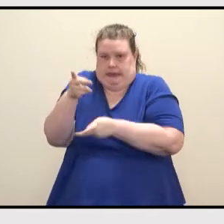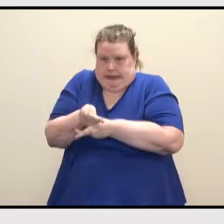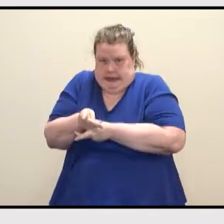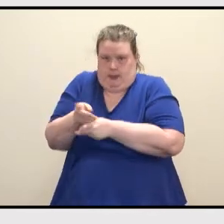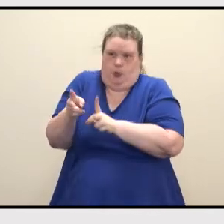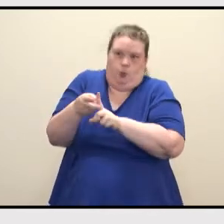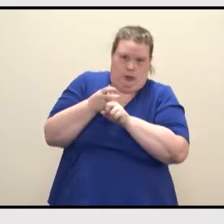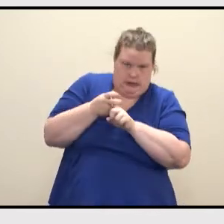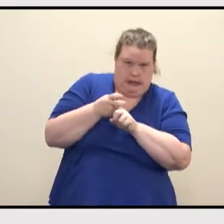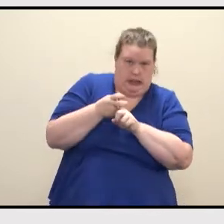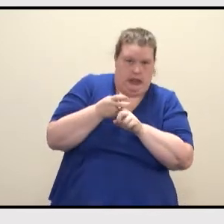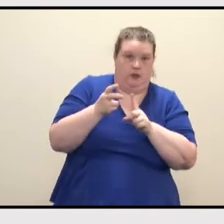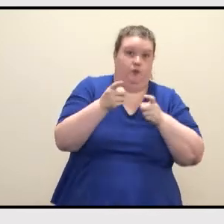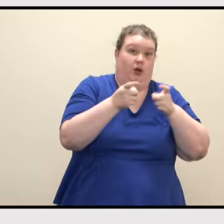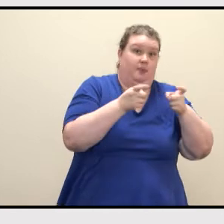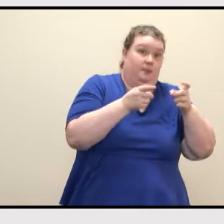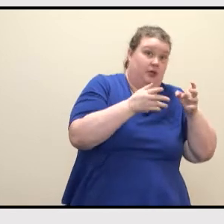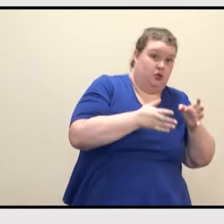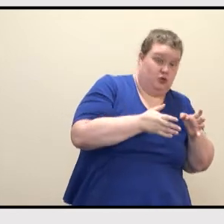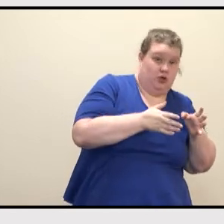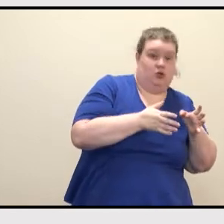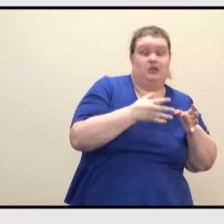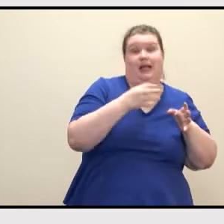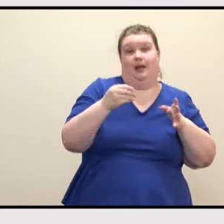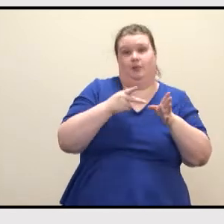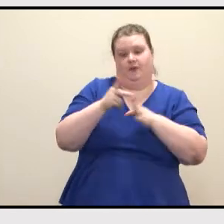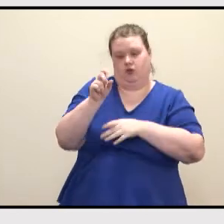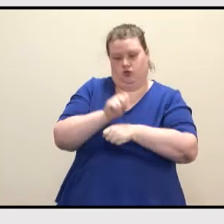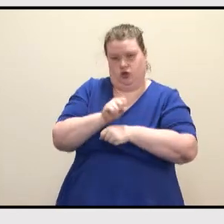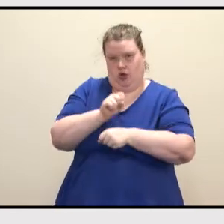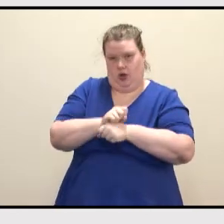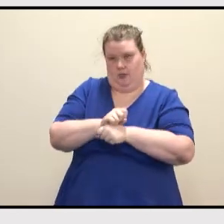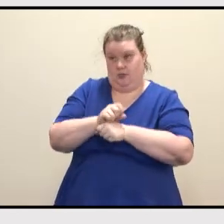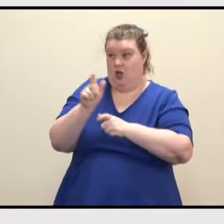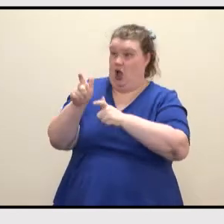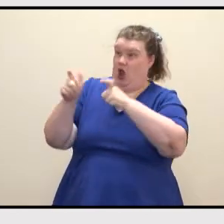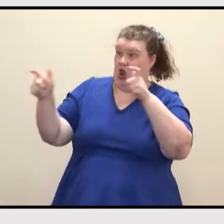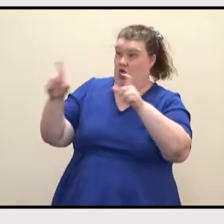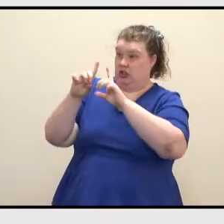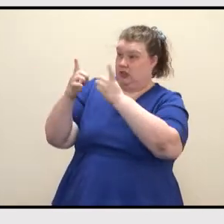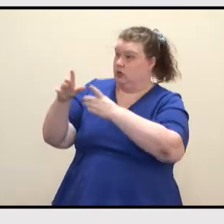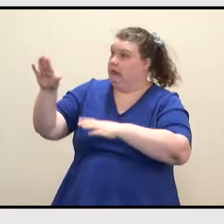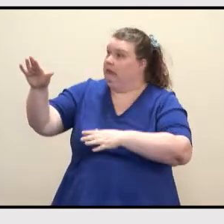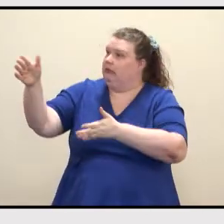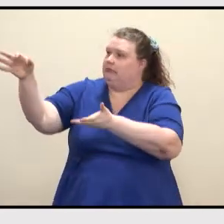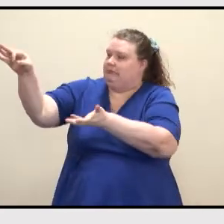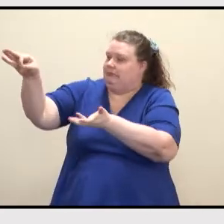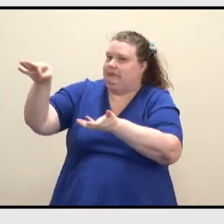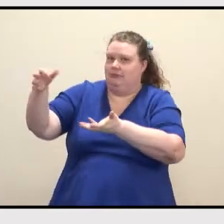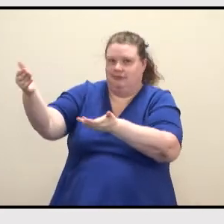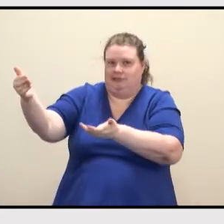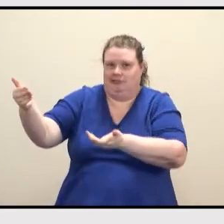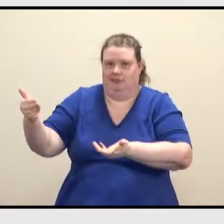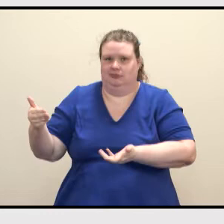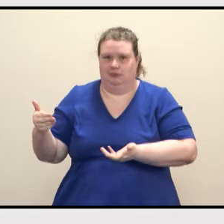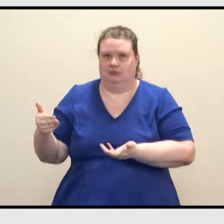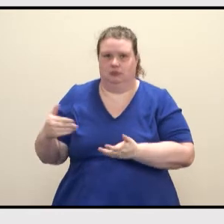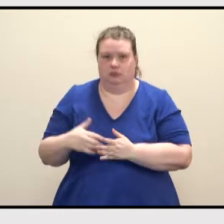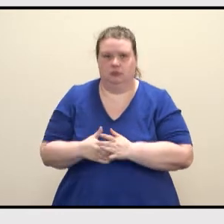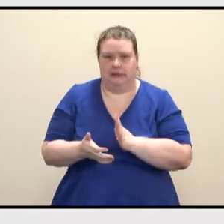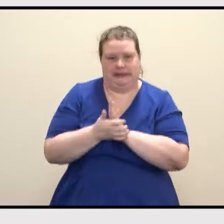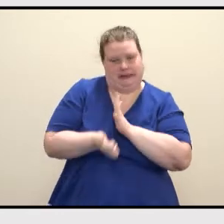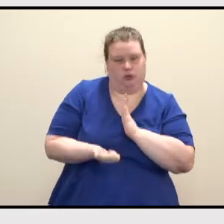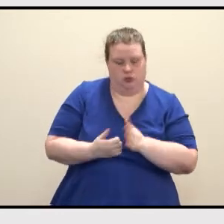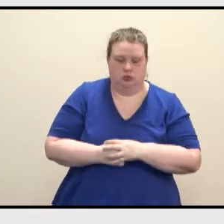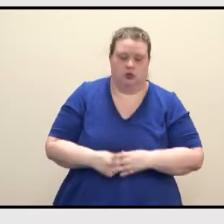and professional jobs. And sometimes we're going to look in larger districts to try to bring that talent. So you can see here, as I said, that the